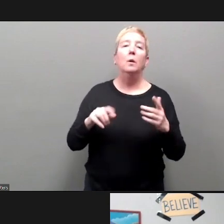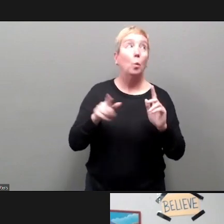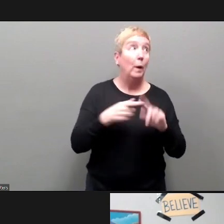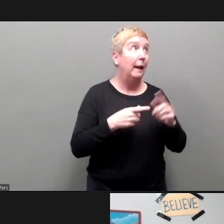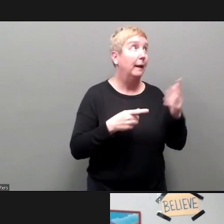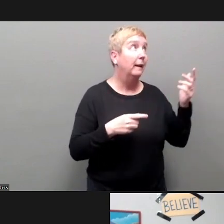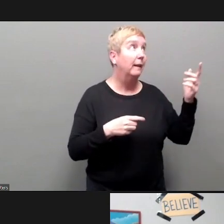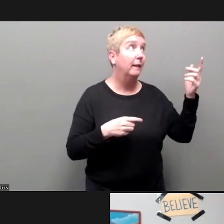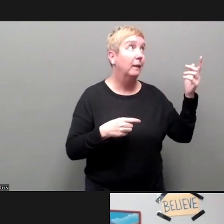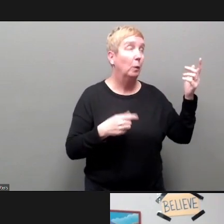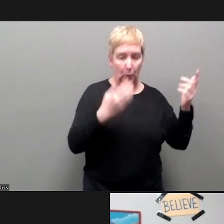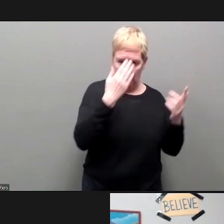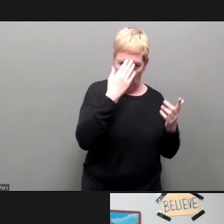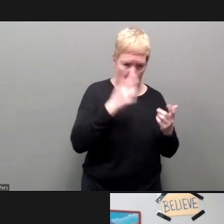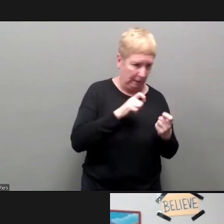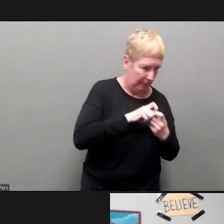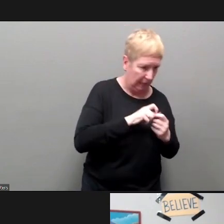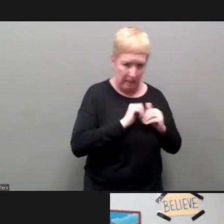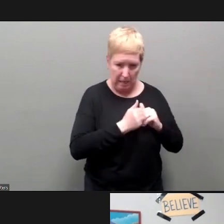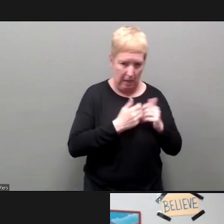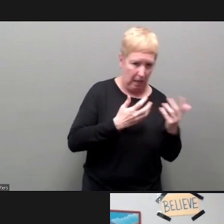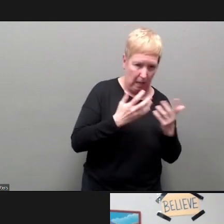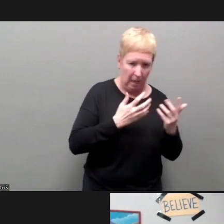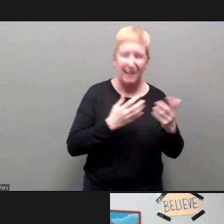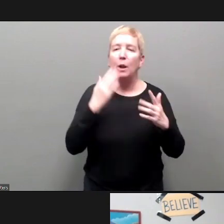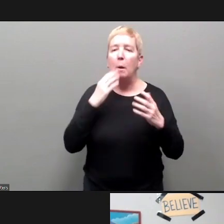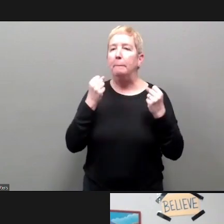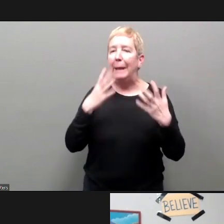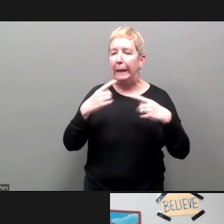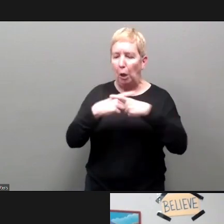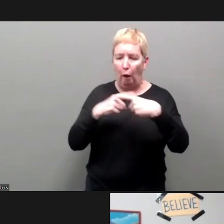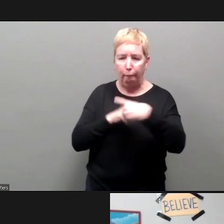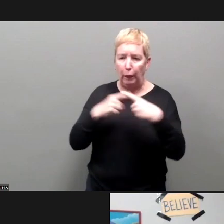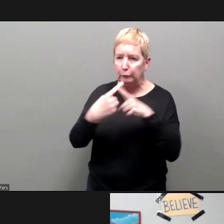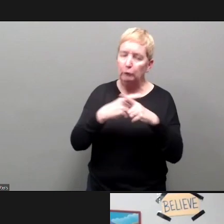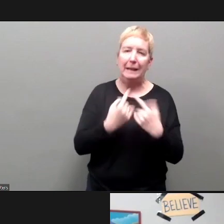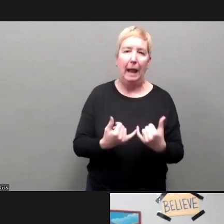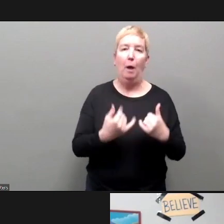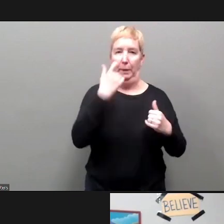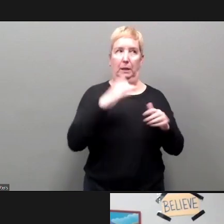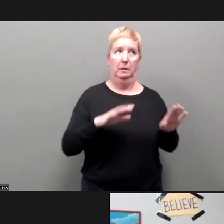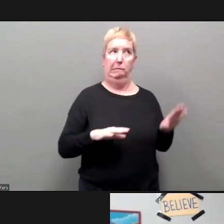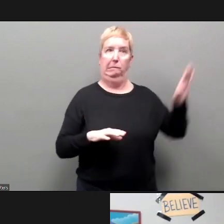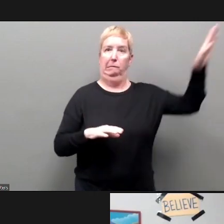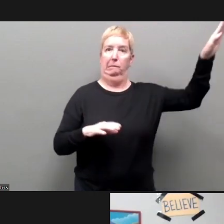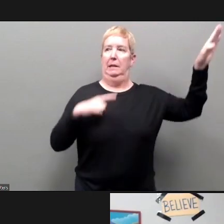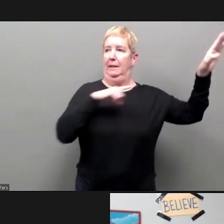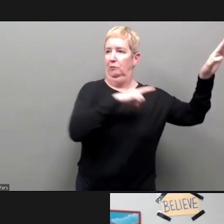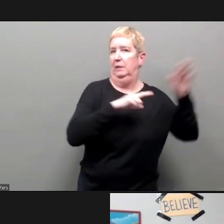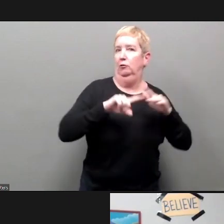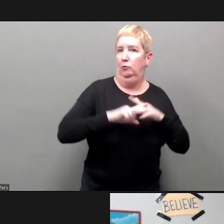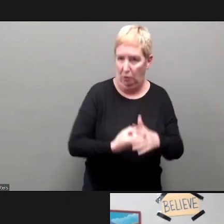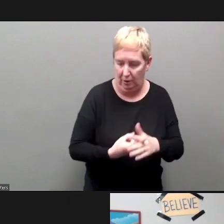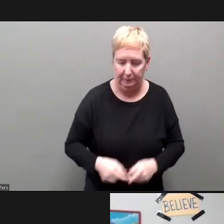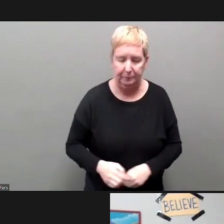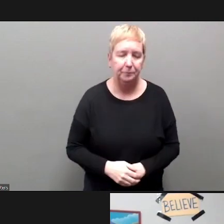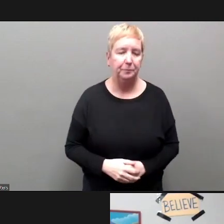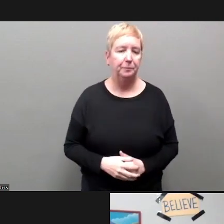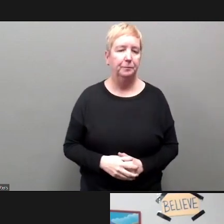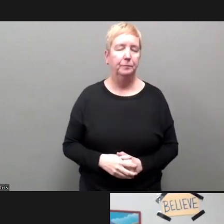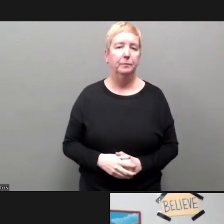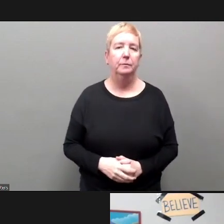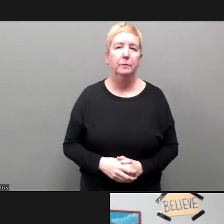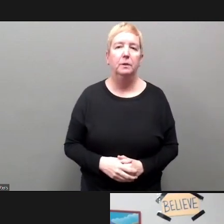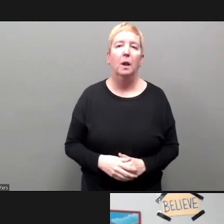out the date. Lots of conflicts next week with the ramp up for the legislature, but we'll figure out a way to keep feeding